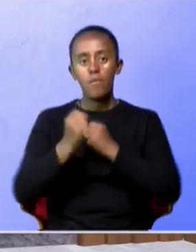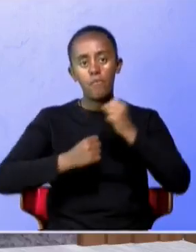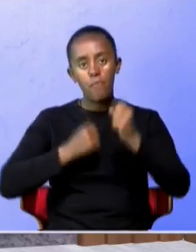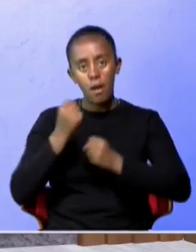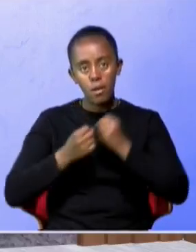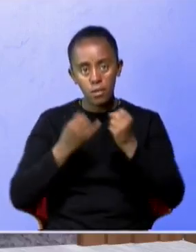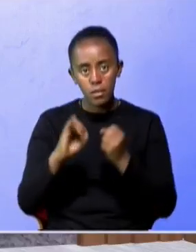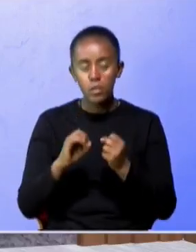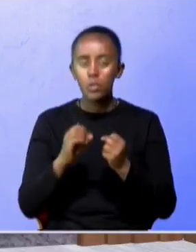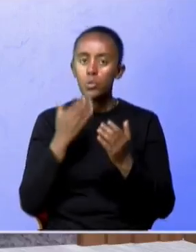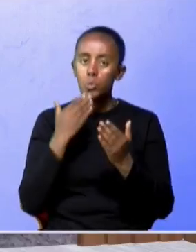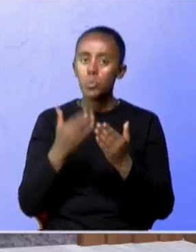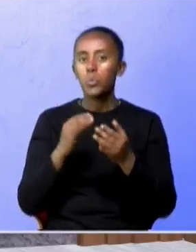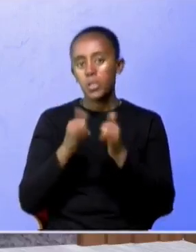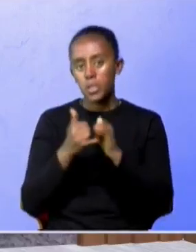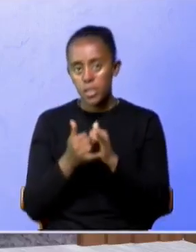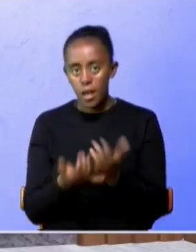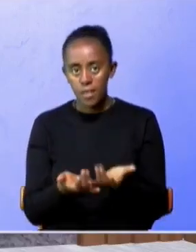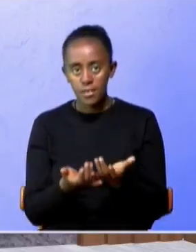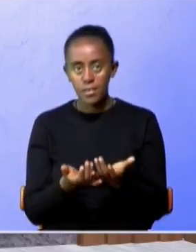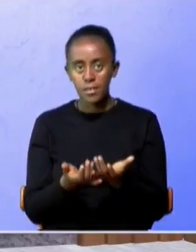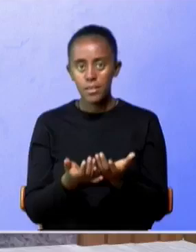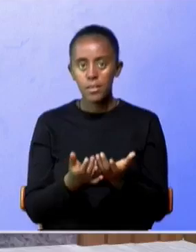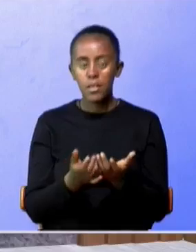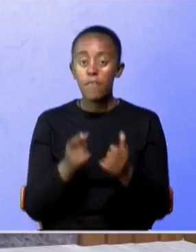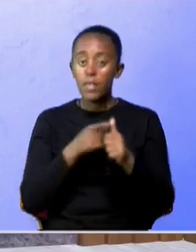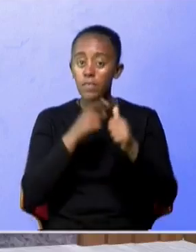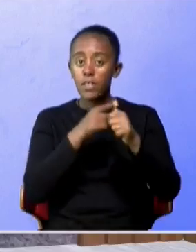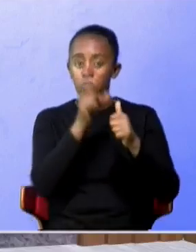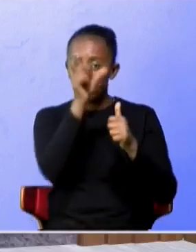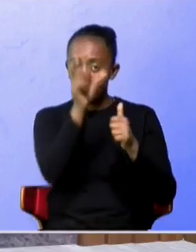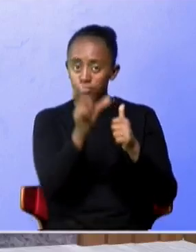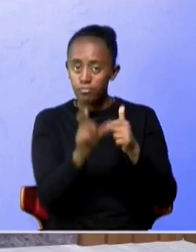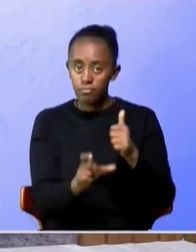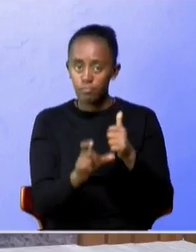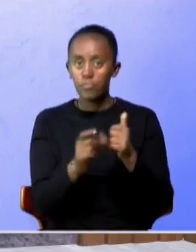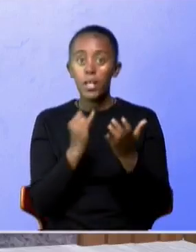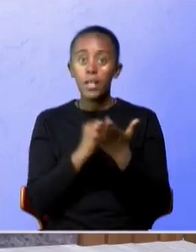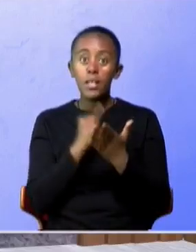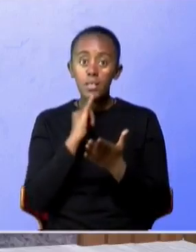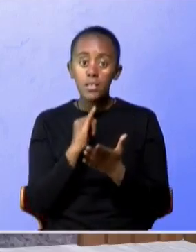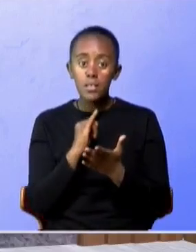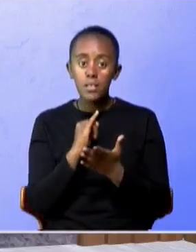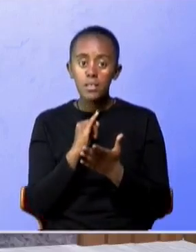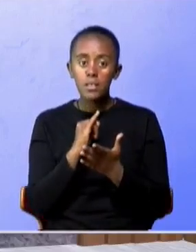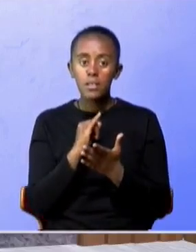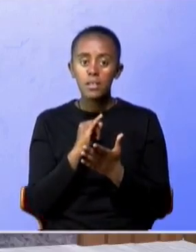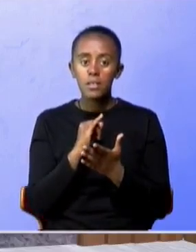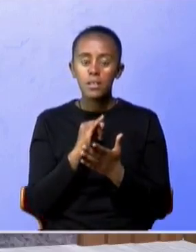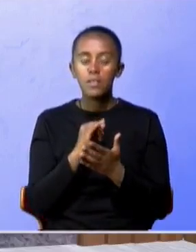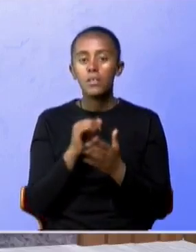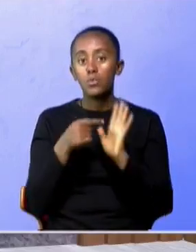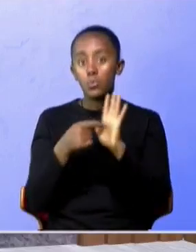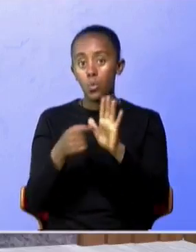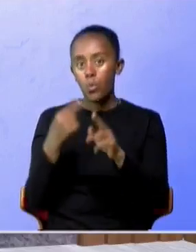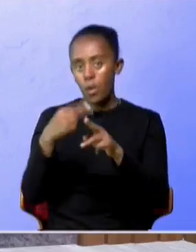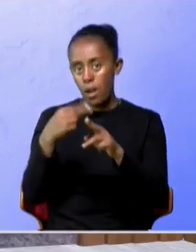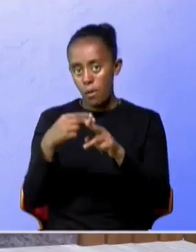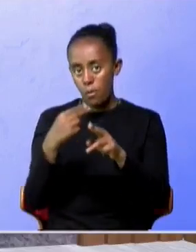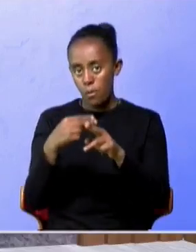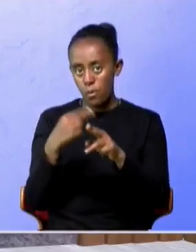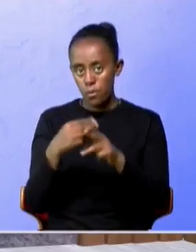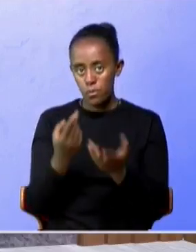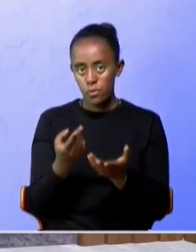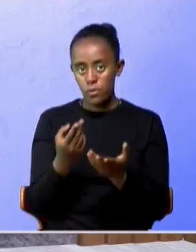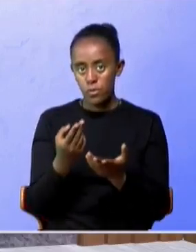again, is a good exercise. So if it comes first, then it is what? We are showing a noun, and we